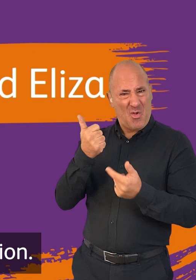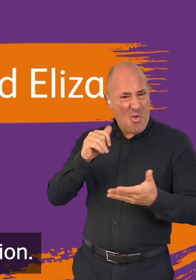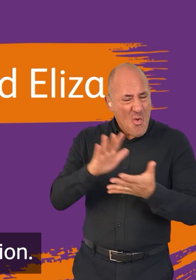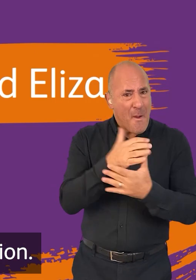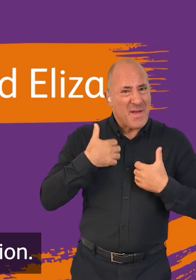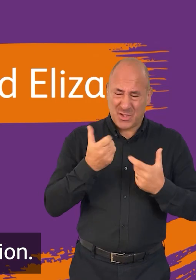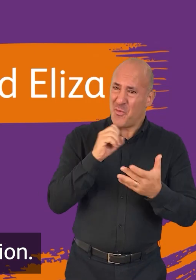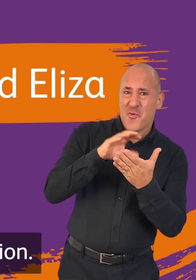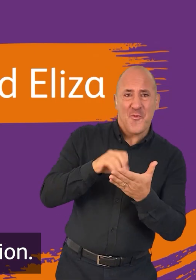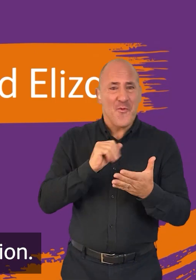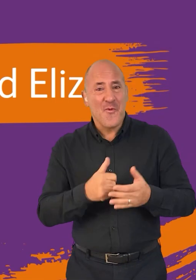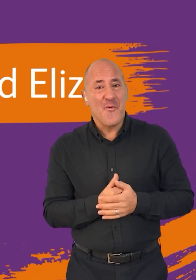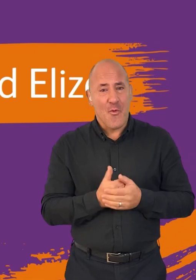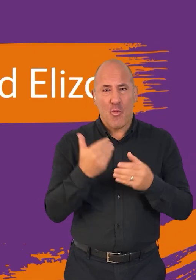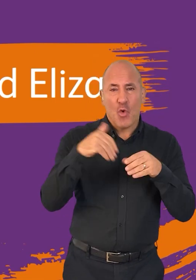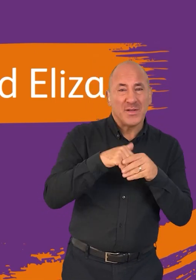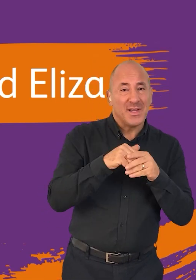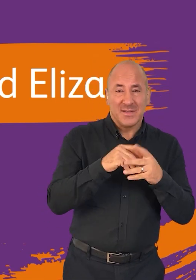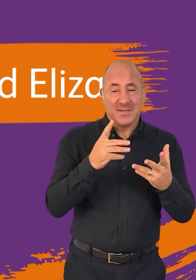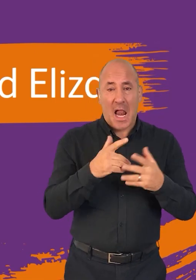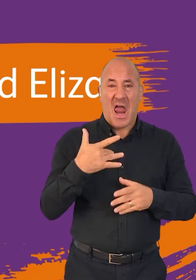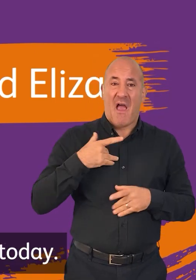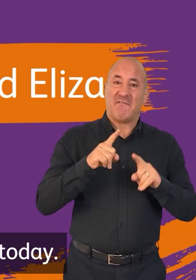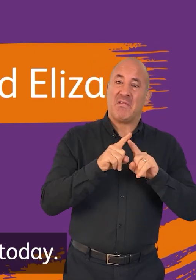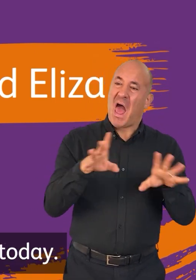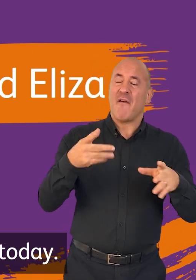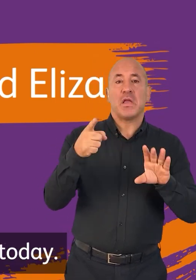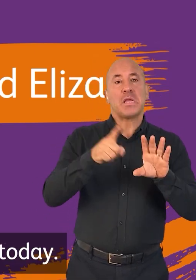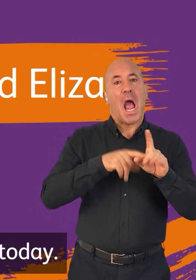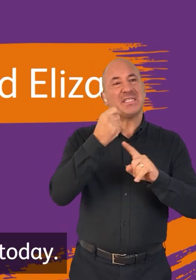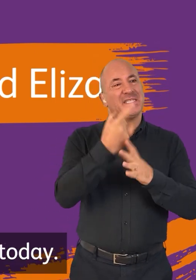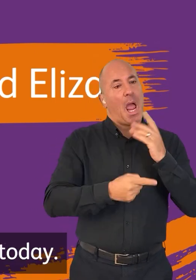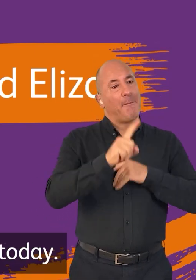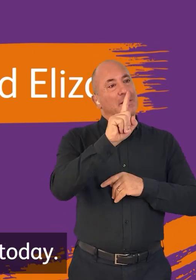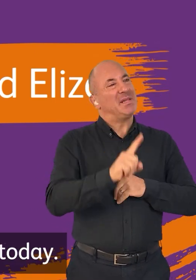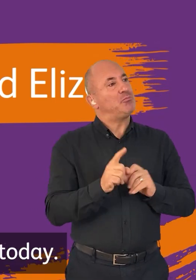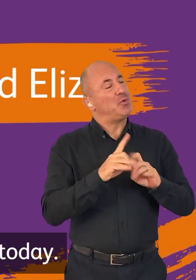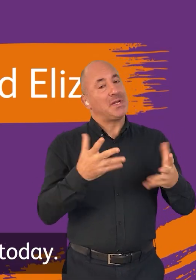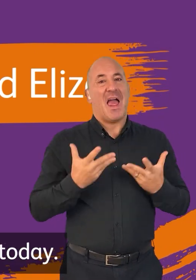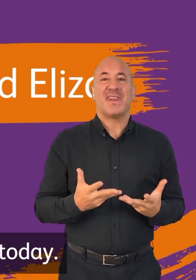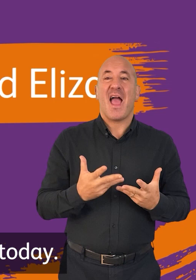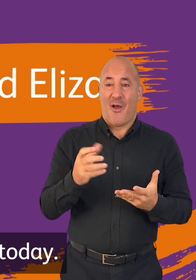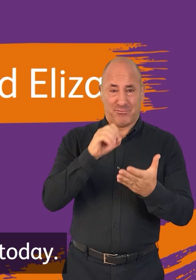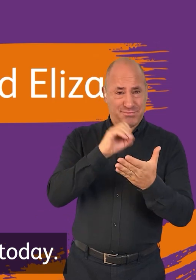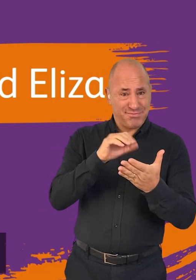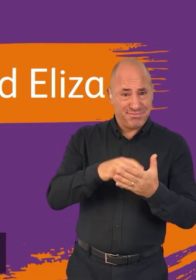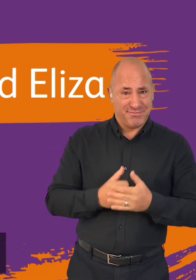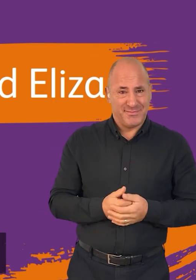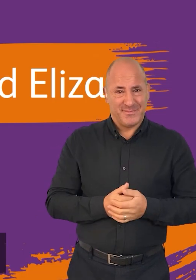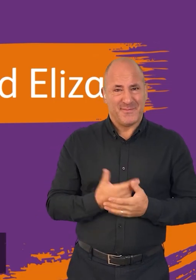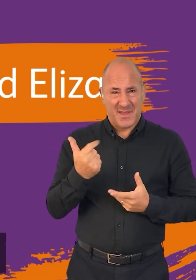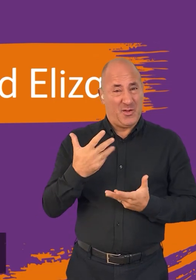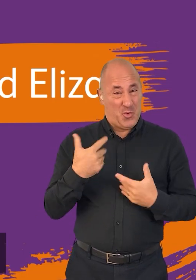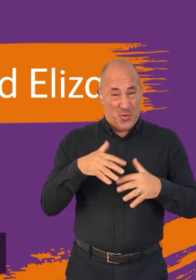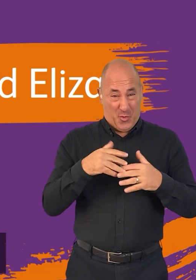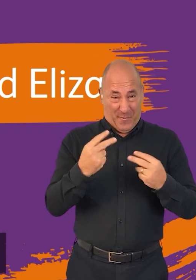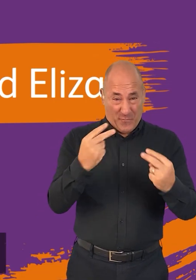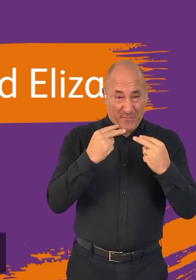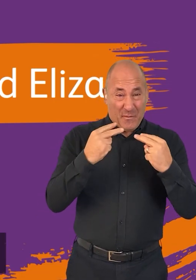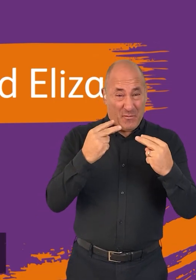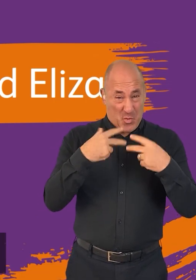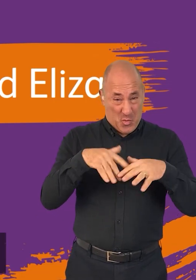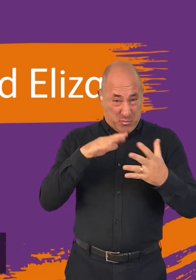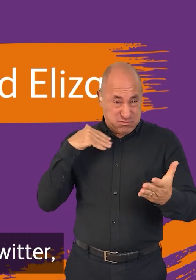with joy and passion. Their content encapsulates what life is like for young disabled people today. Eliza has racked